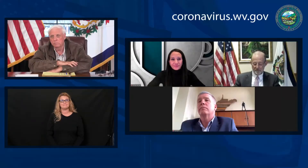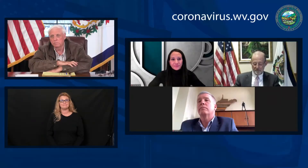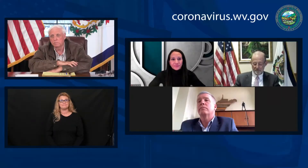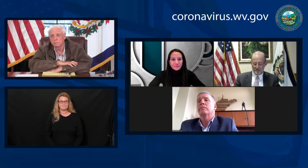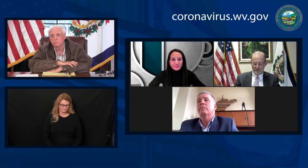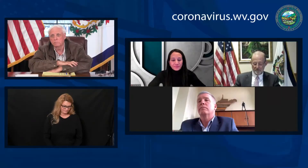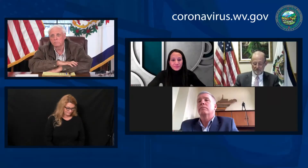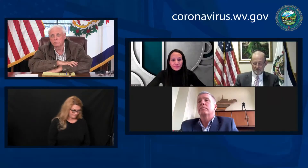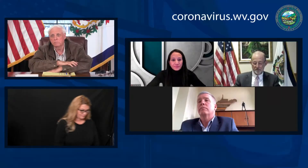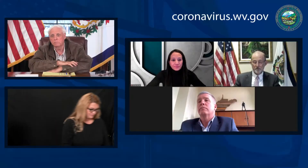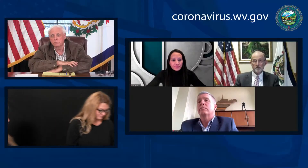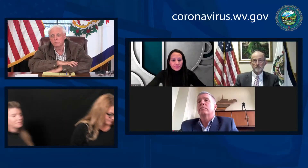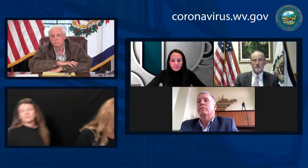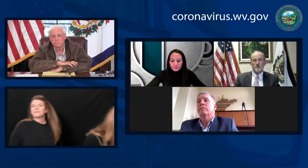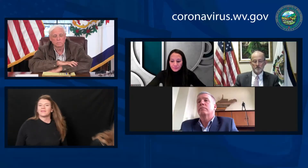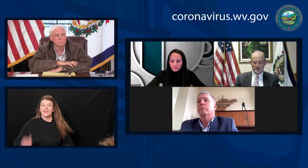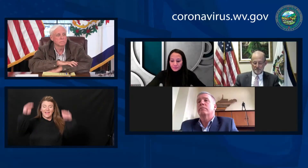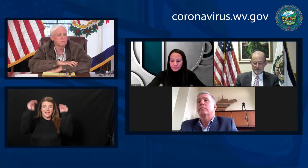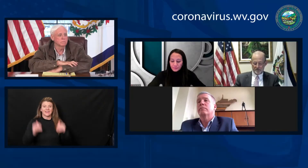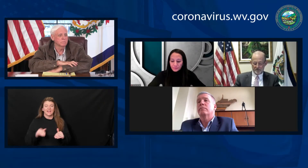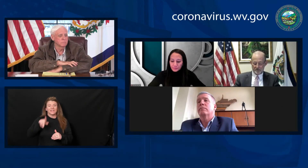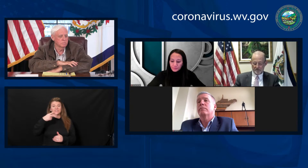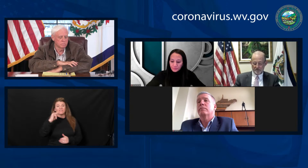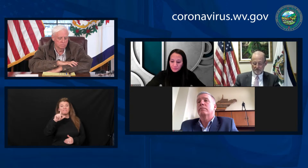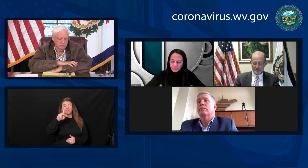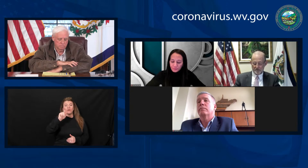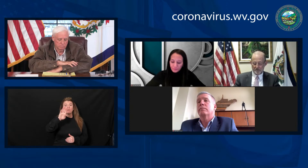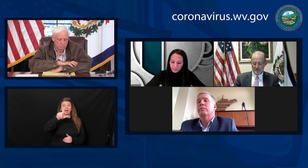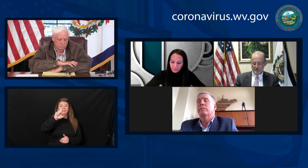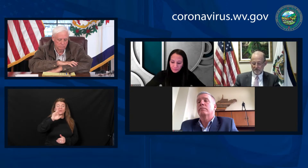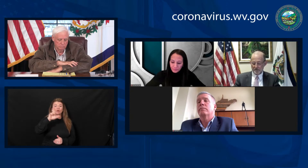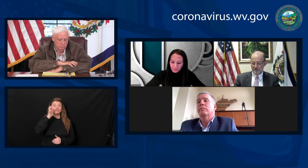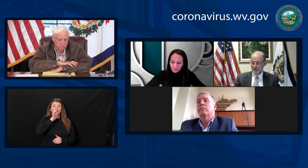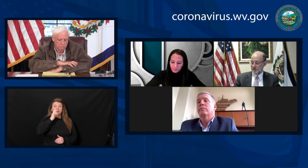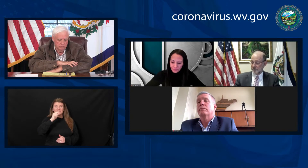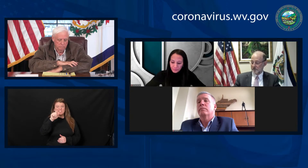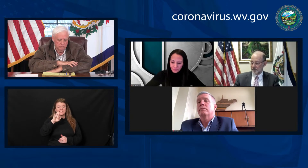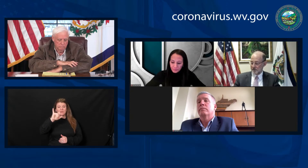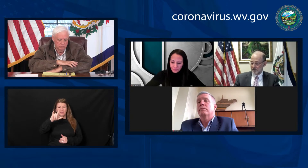All right, thank you, Junaid. Next question from Phil Kabler with the Charleston Gazette-Mail.